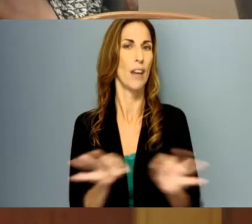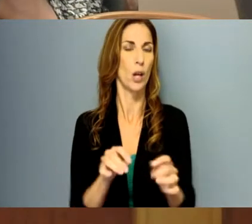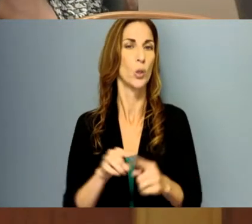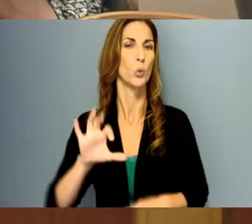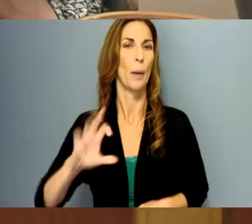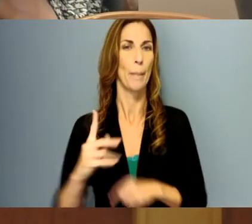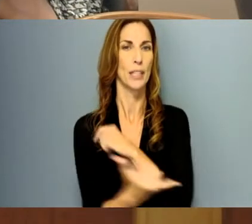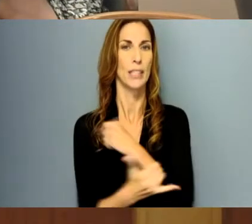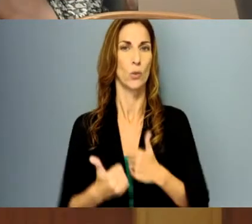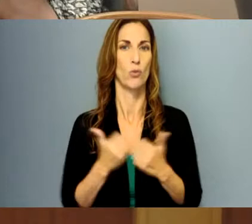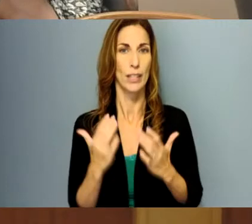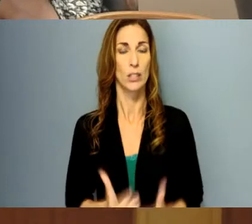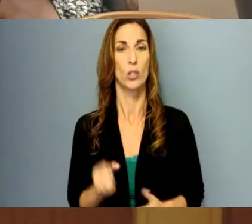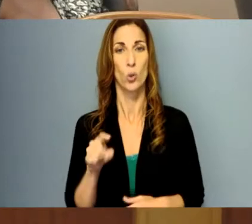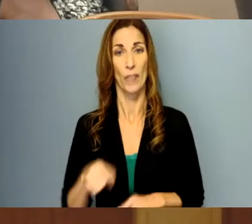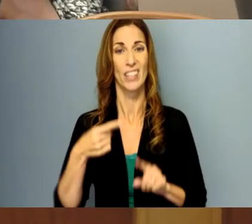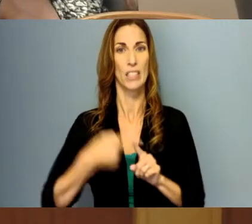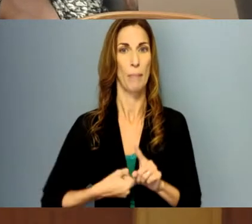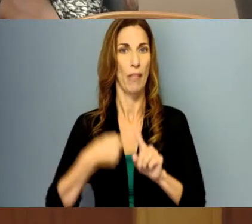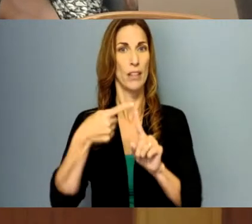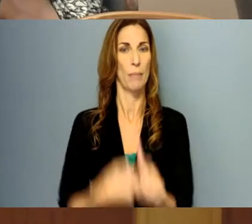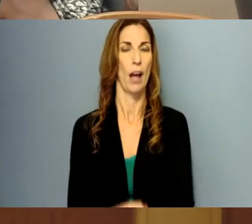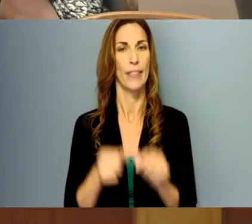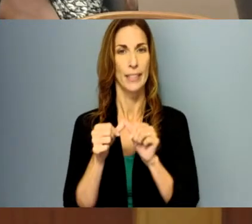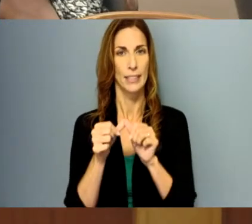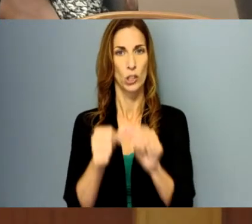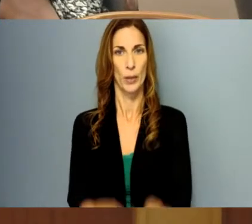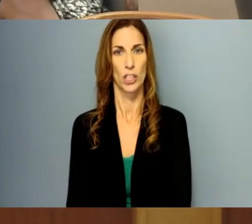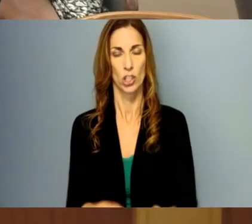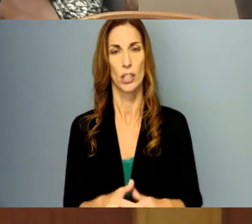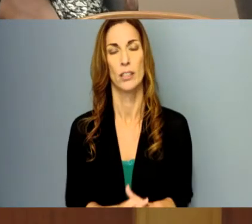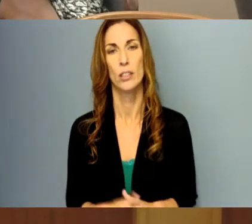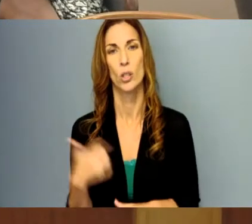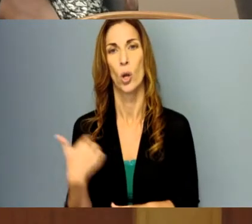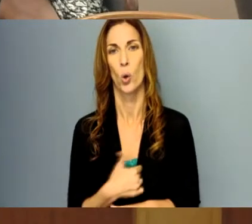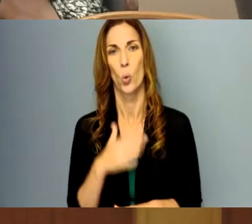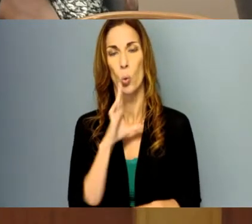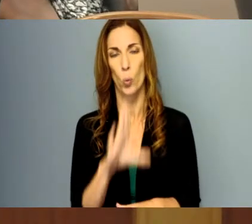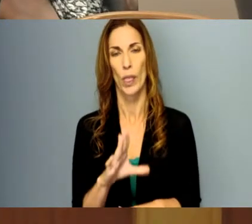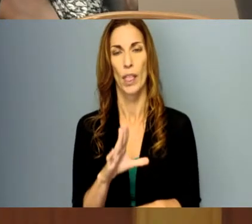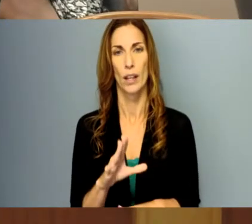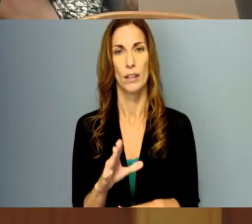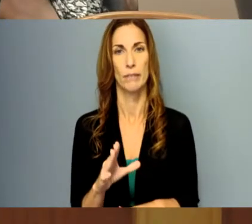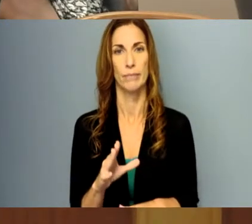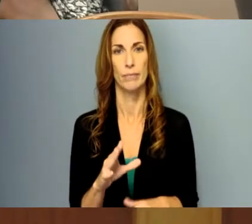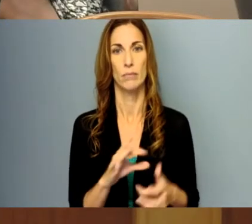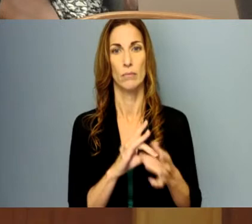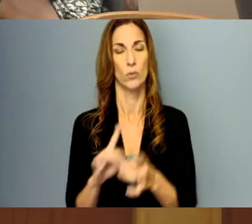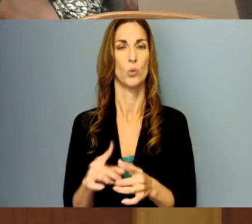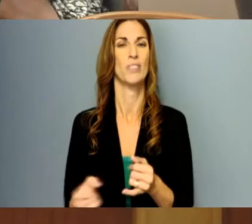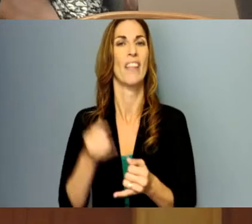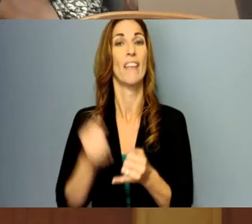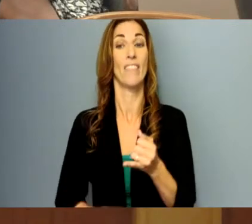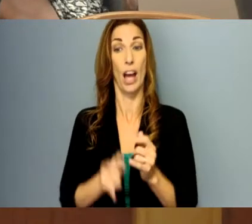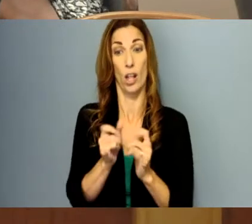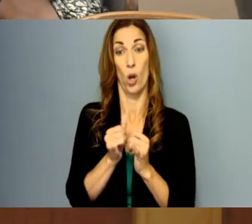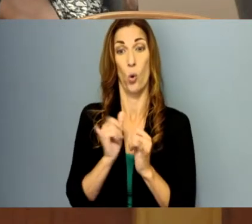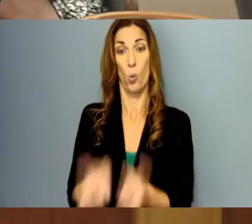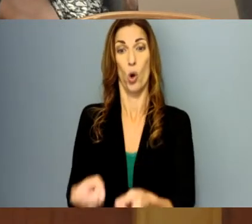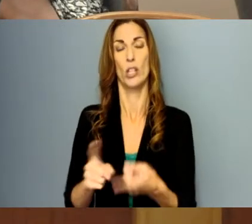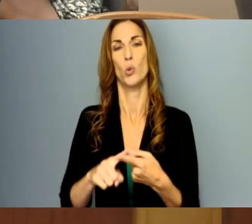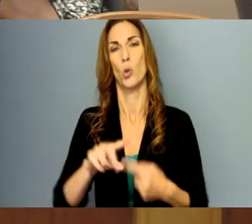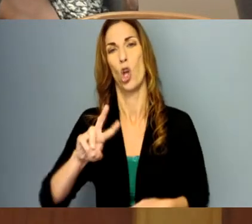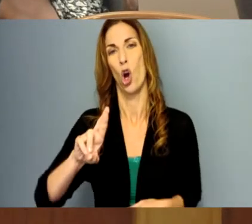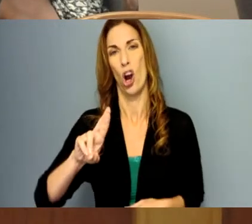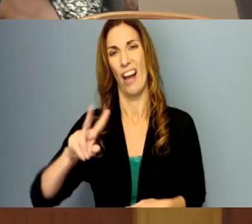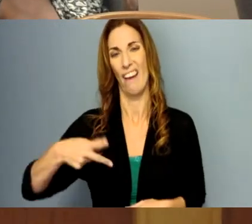County residents. So this is a month-to-month continuation. Will be subject to the final awarding to the RFP. Thank you.